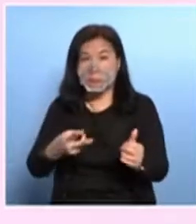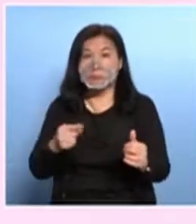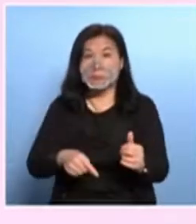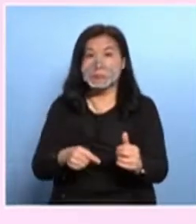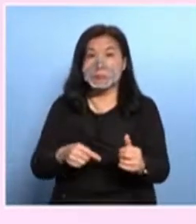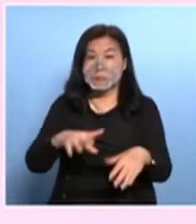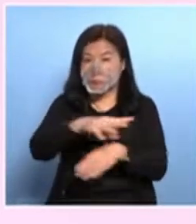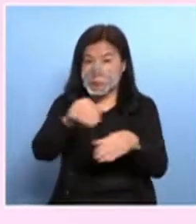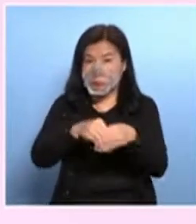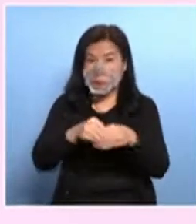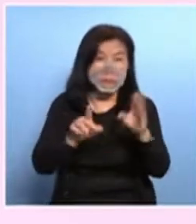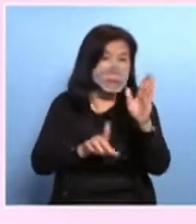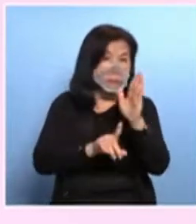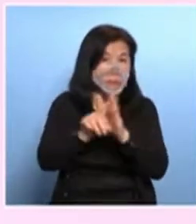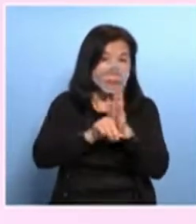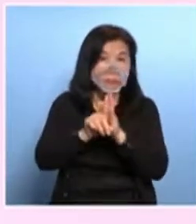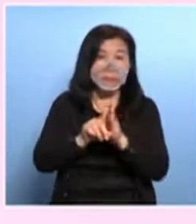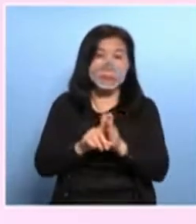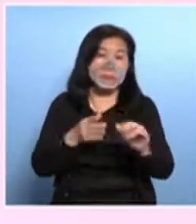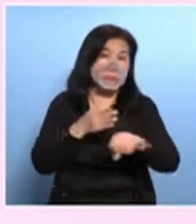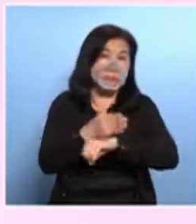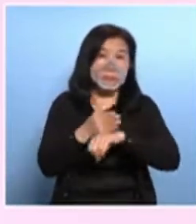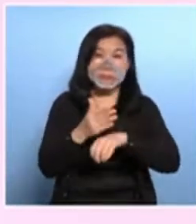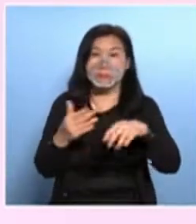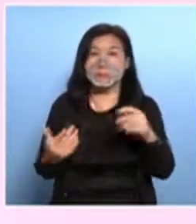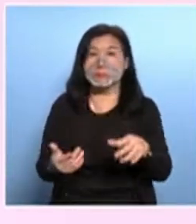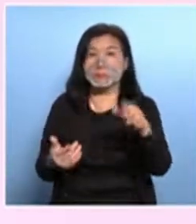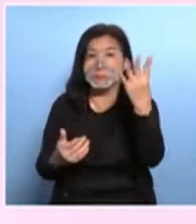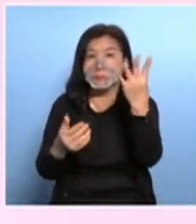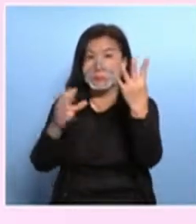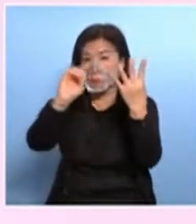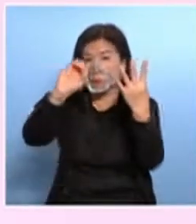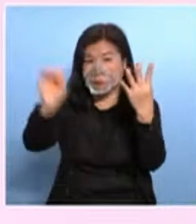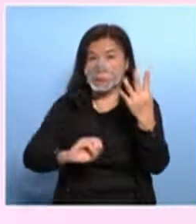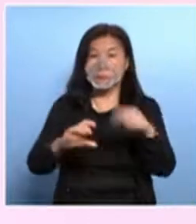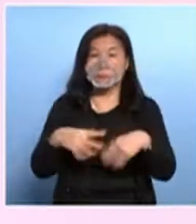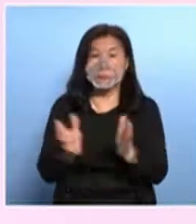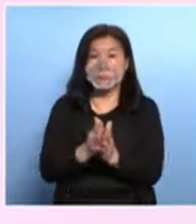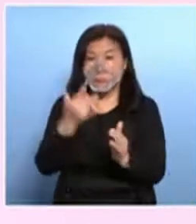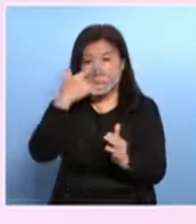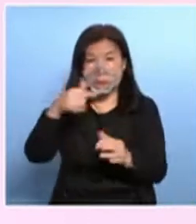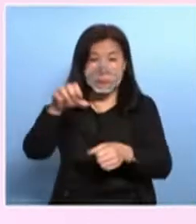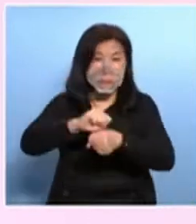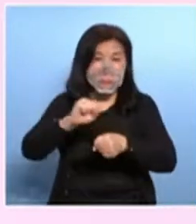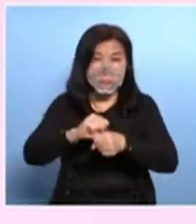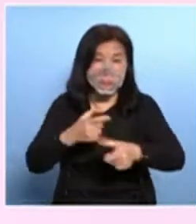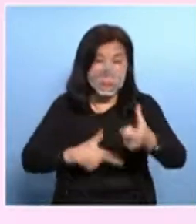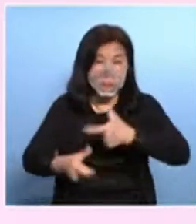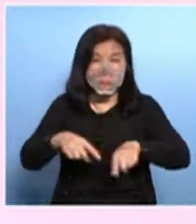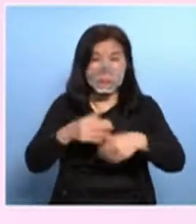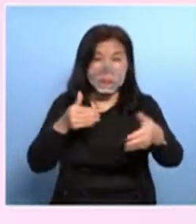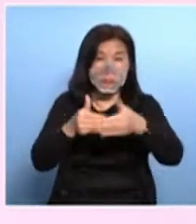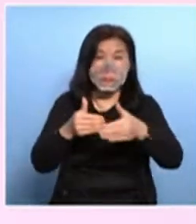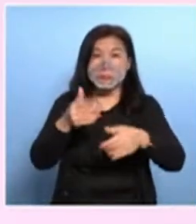financial year, the overall cumulative increase in the recurrent expenditure in these three areas will exceed 40%, or close